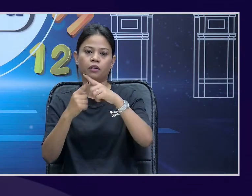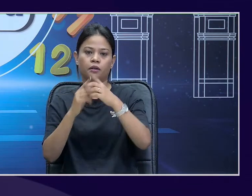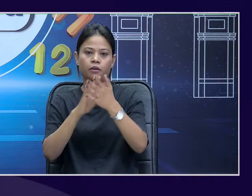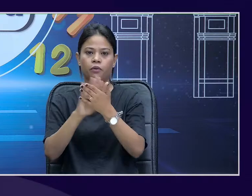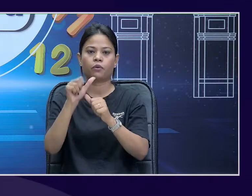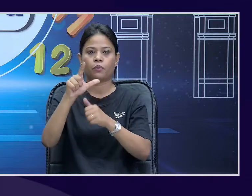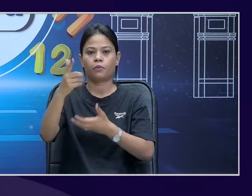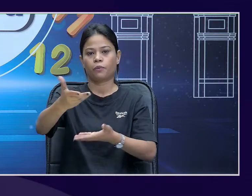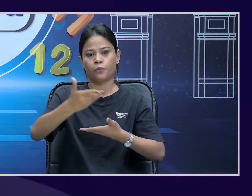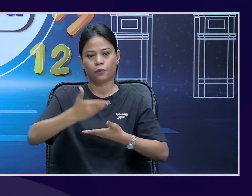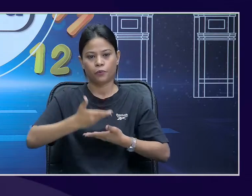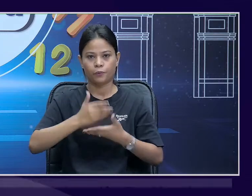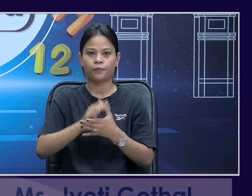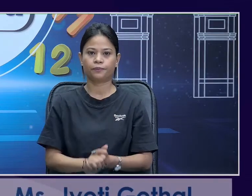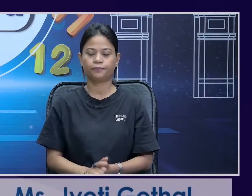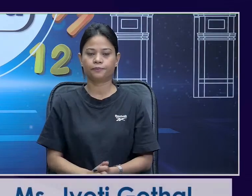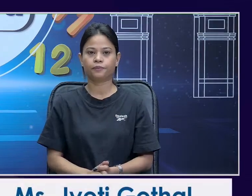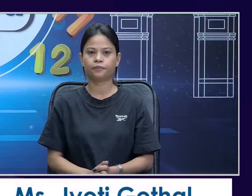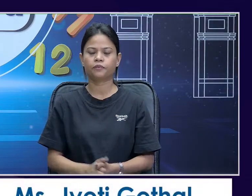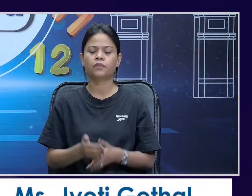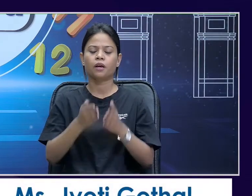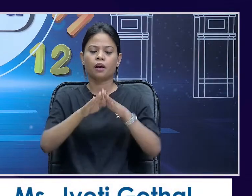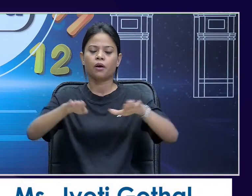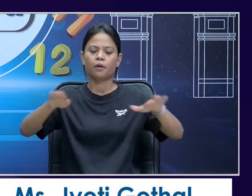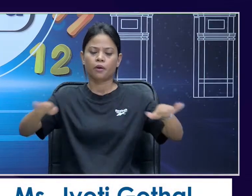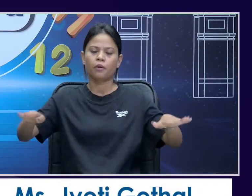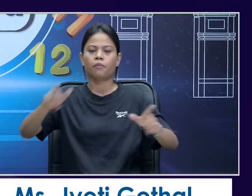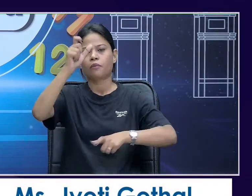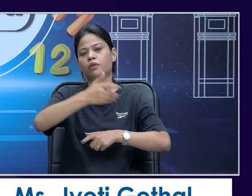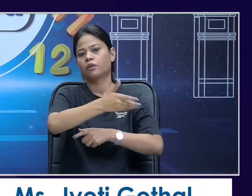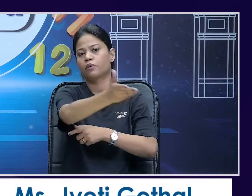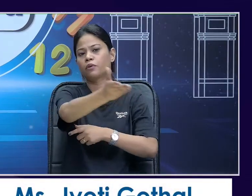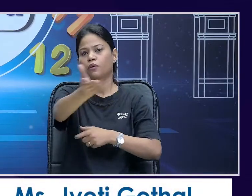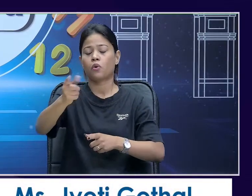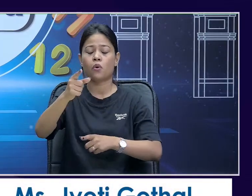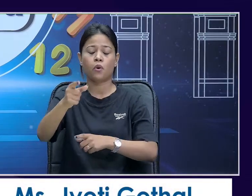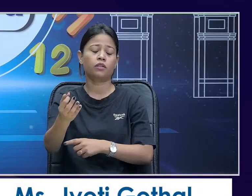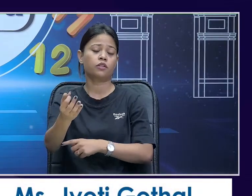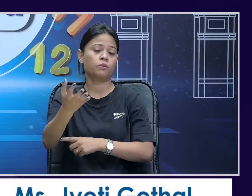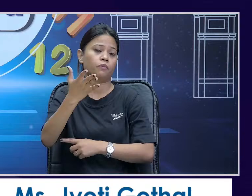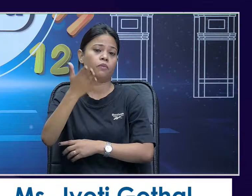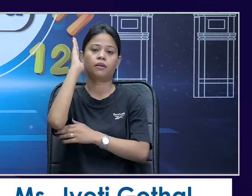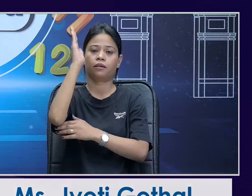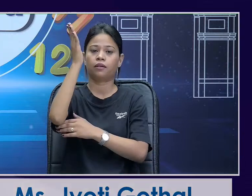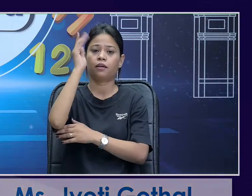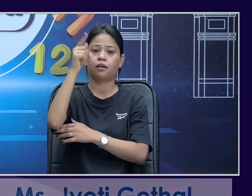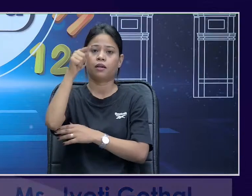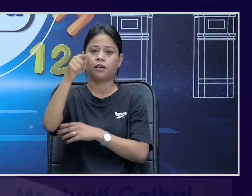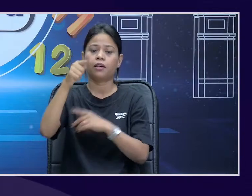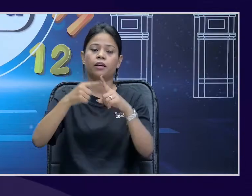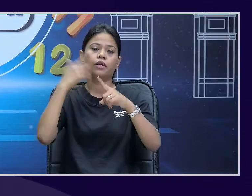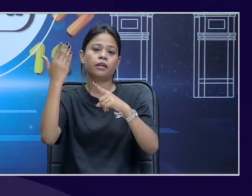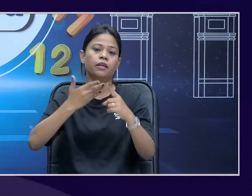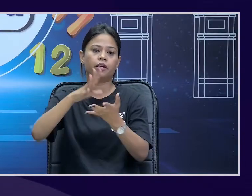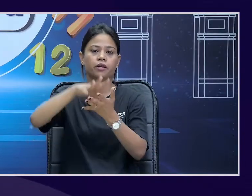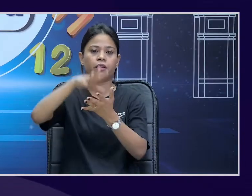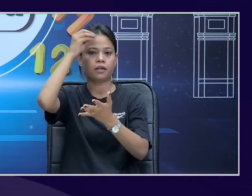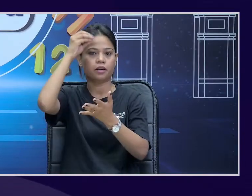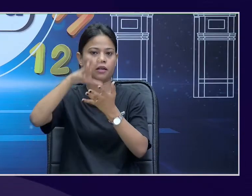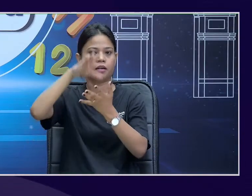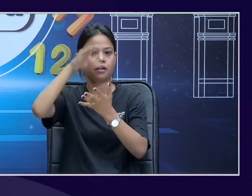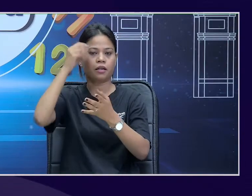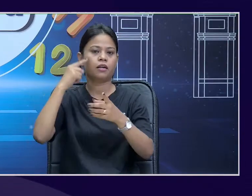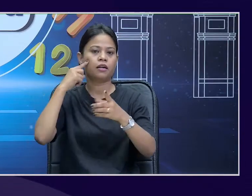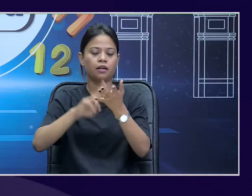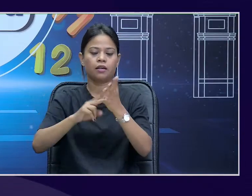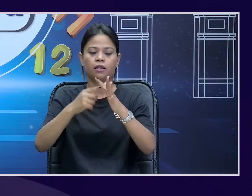Jyoti. And dear learners and students, this is our special session of teaching learning intervention for inclusive classroom, where we